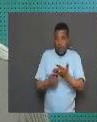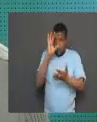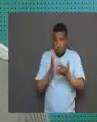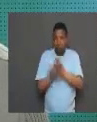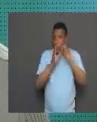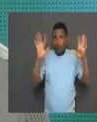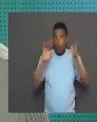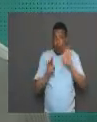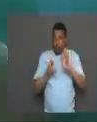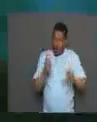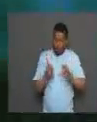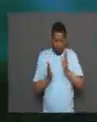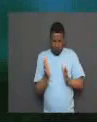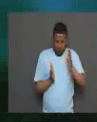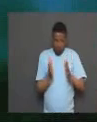help.